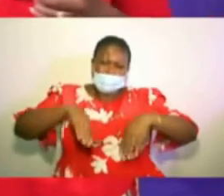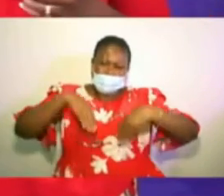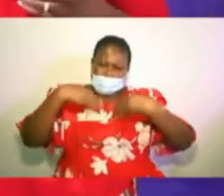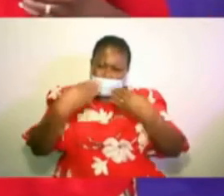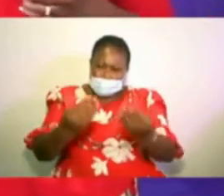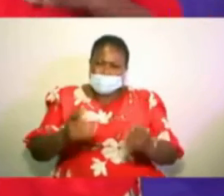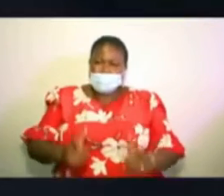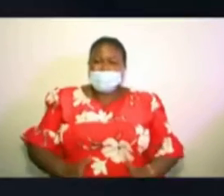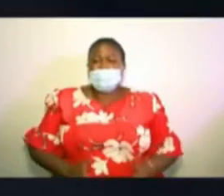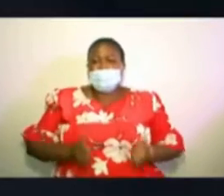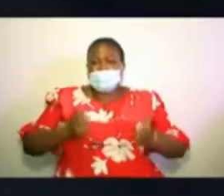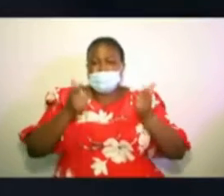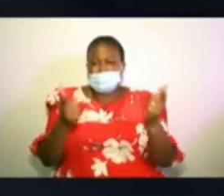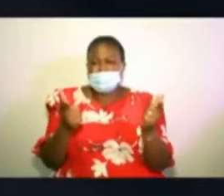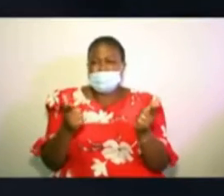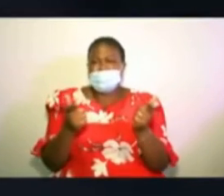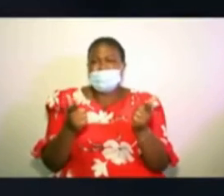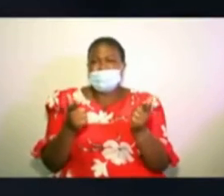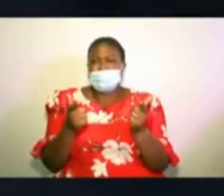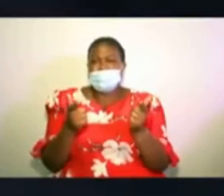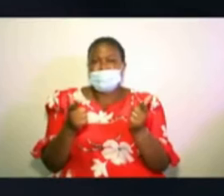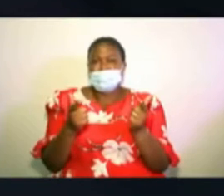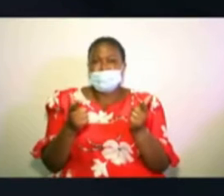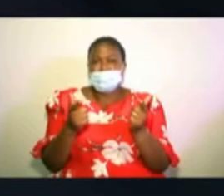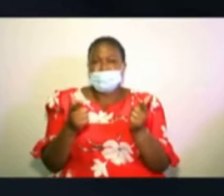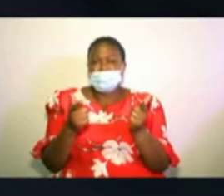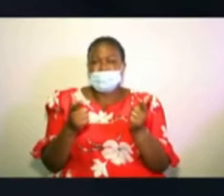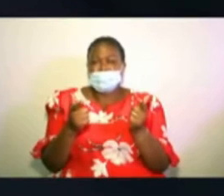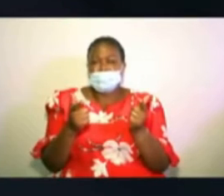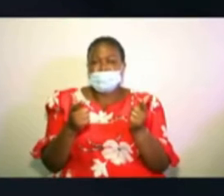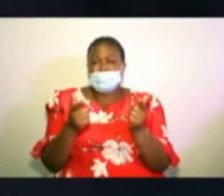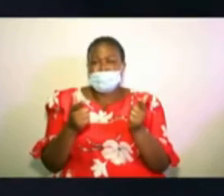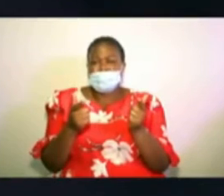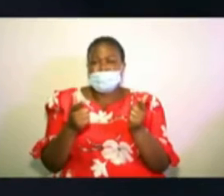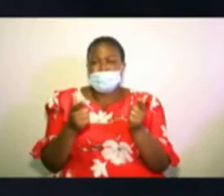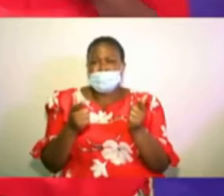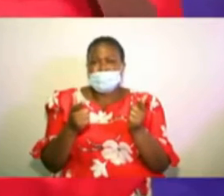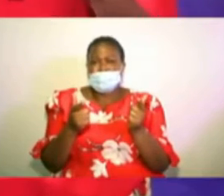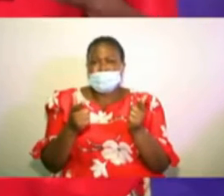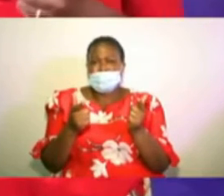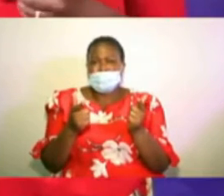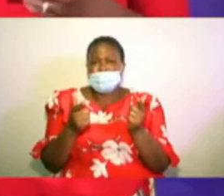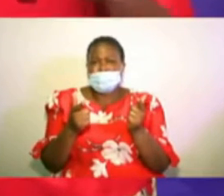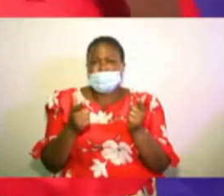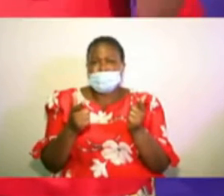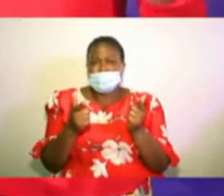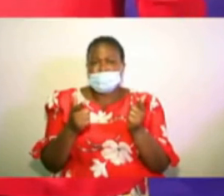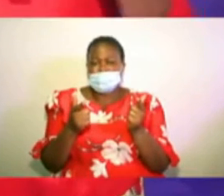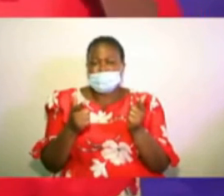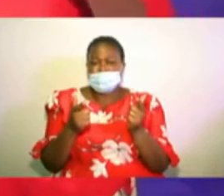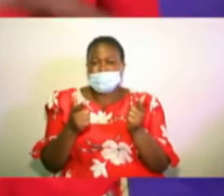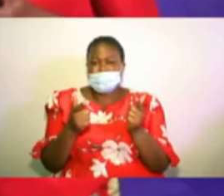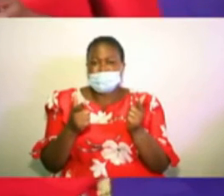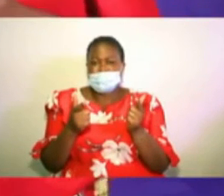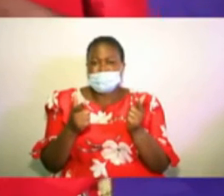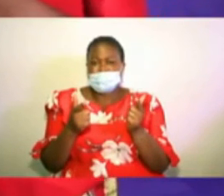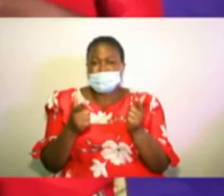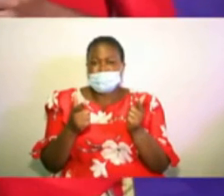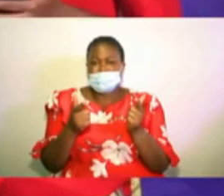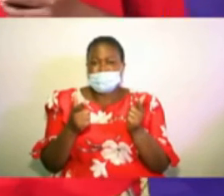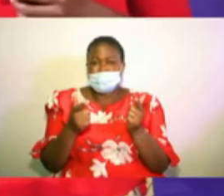partout dans le livre de Jean, dans les épîtres, dans les évangiles, que Jésus lui-même donne la vie et il est la